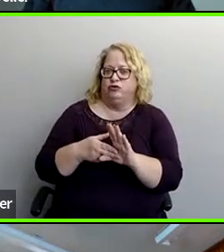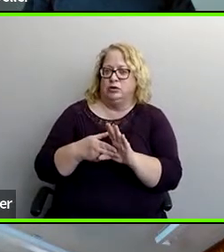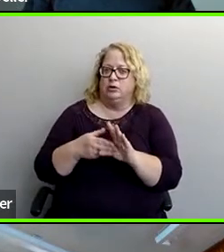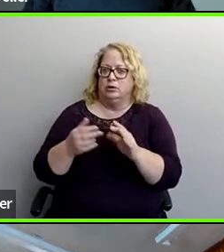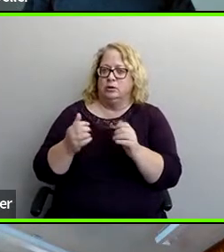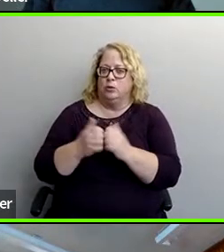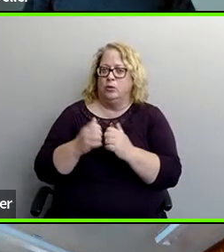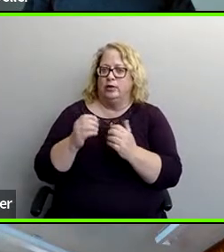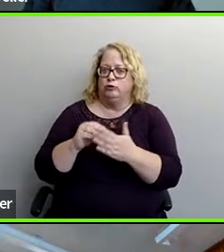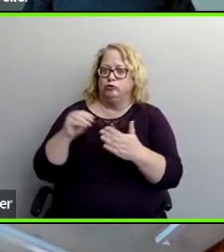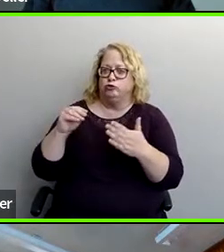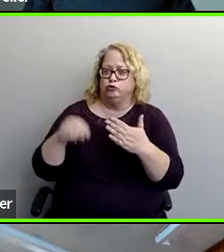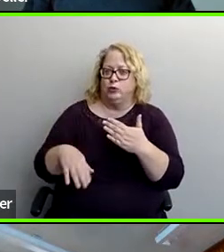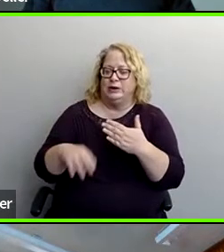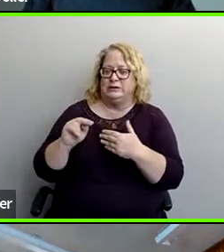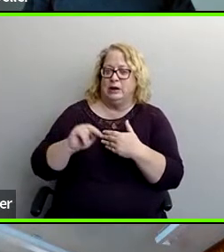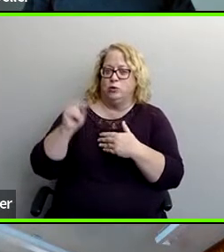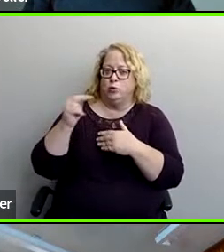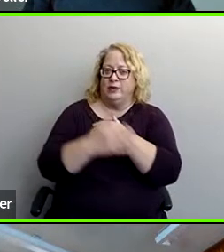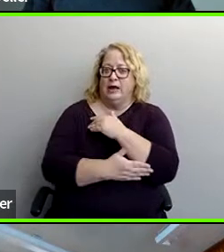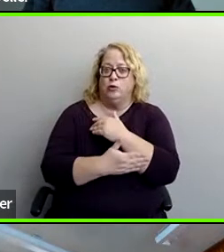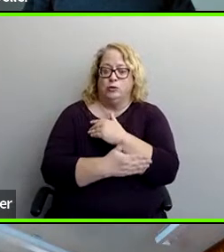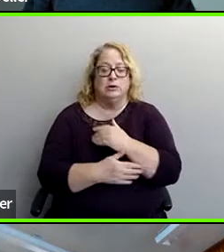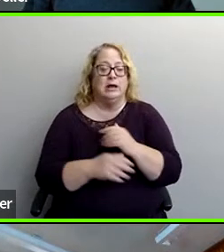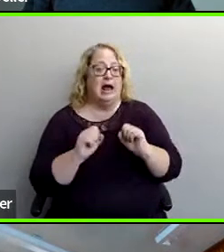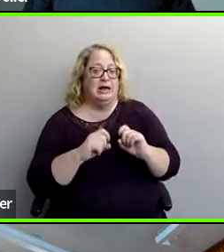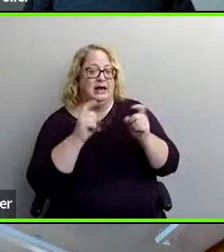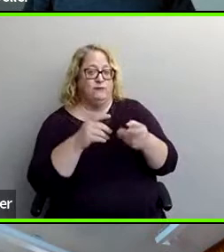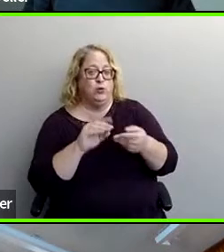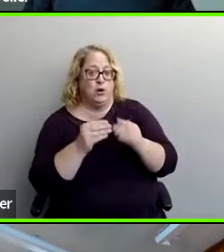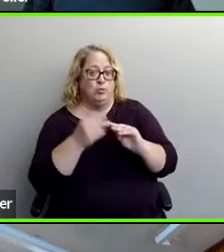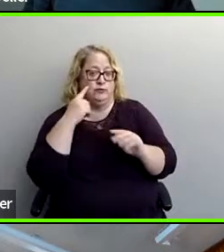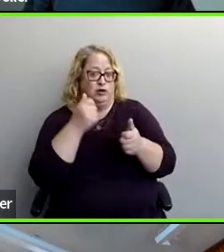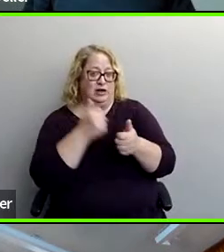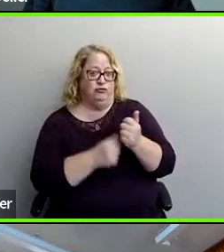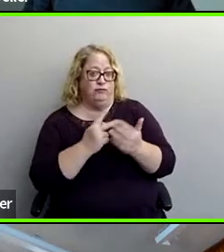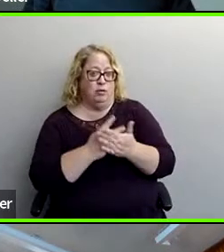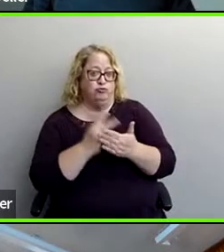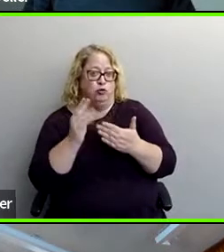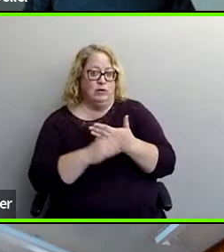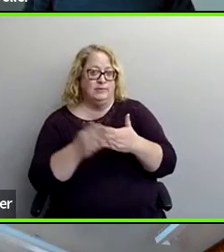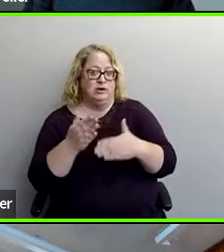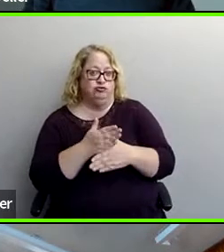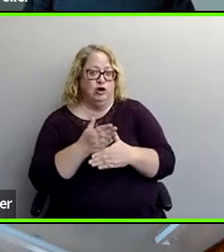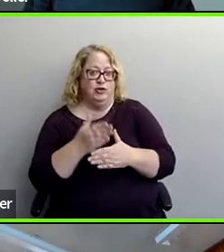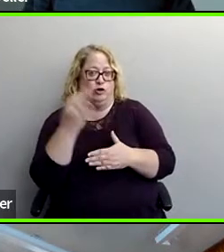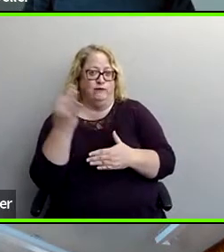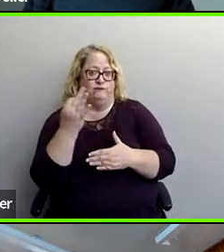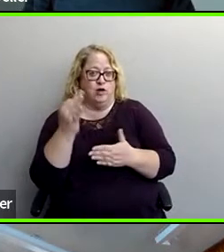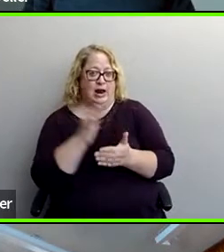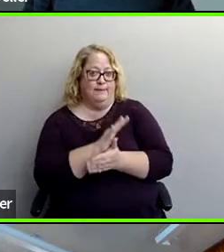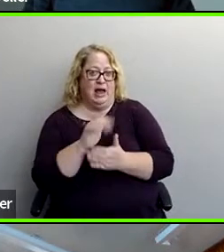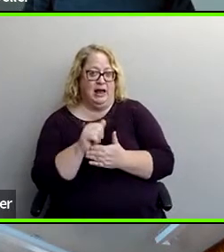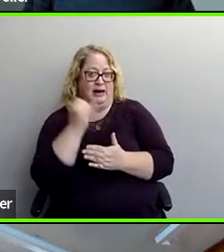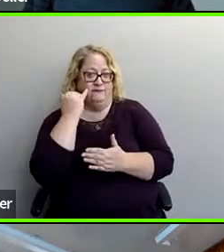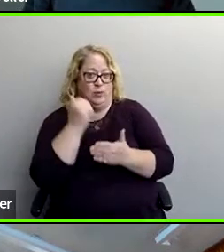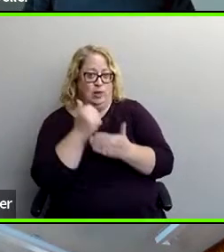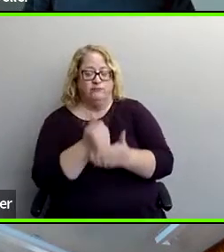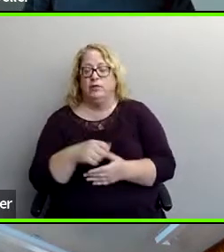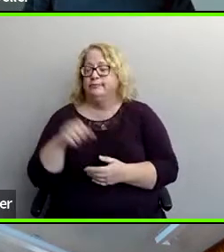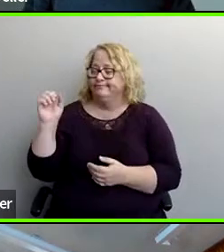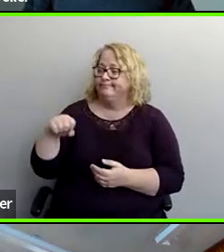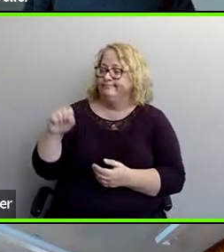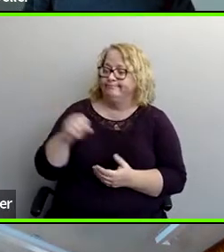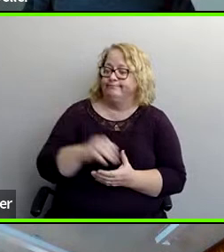to students in North County? So I can get you numbers for each of the programs and share that in your Friday package. That would be helpful. It would.